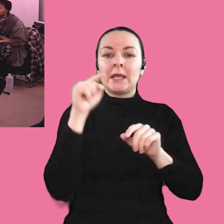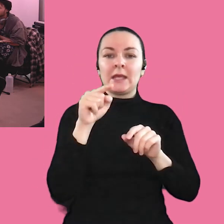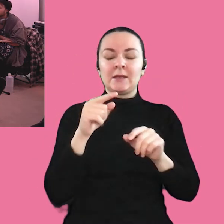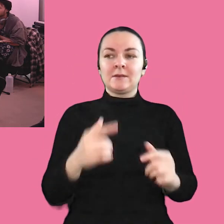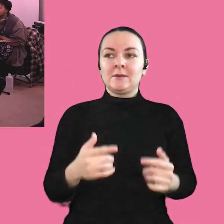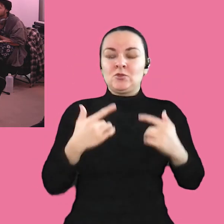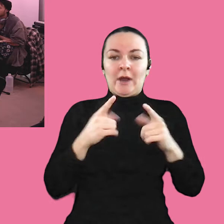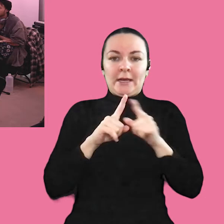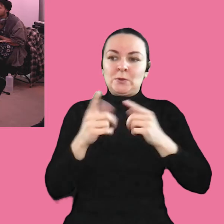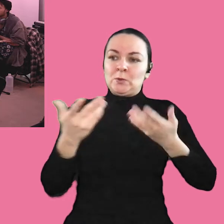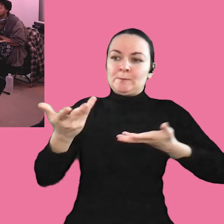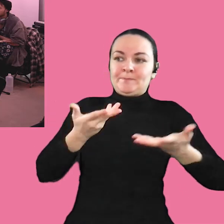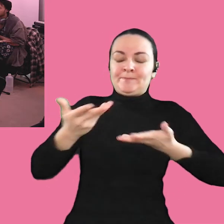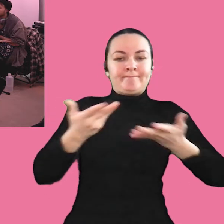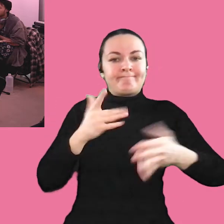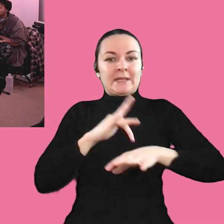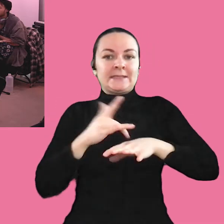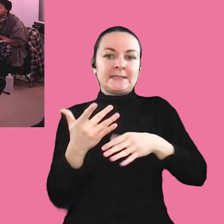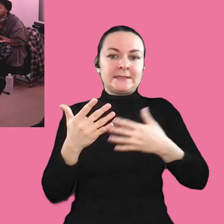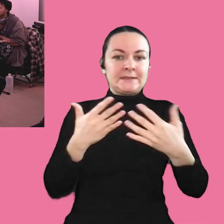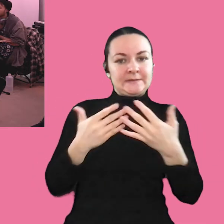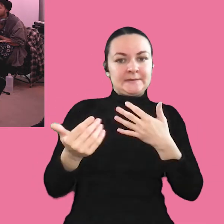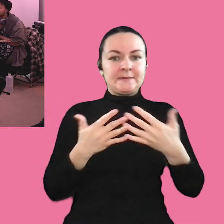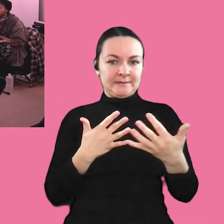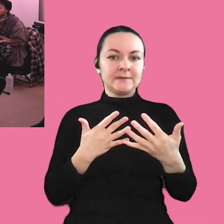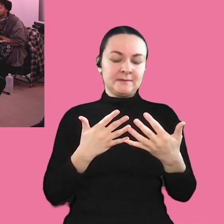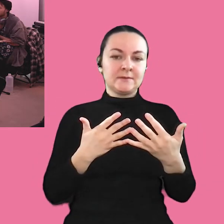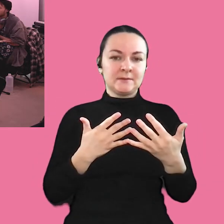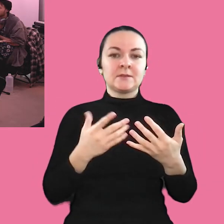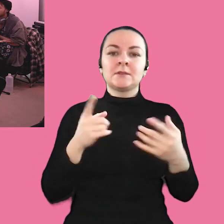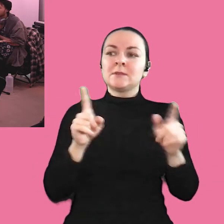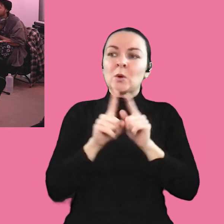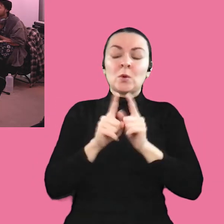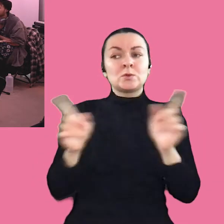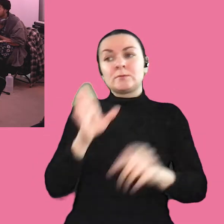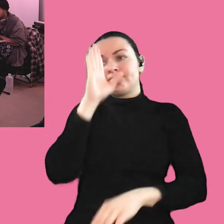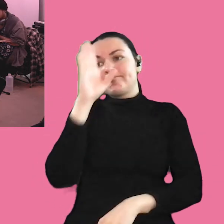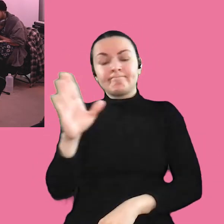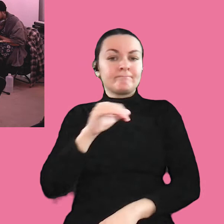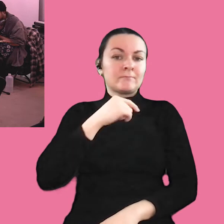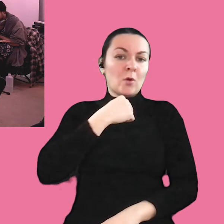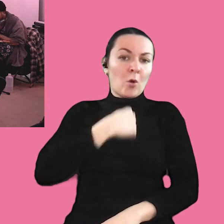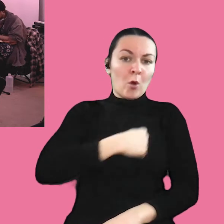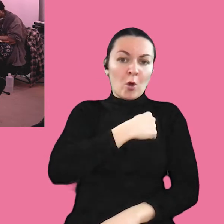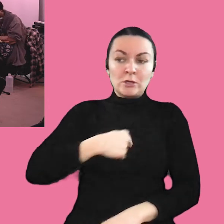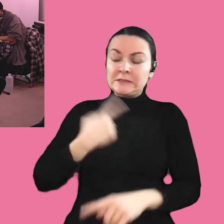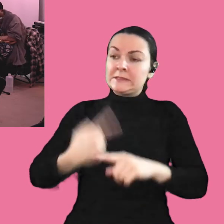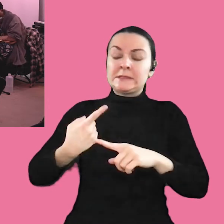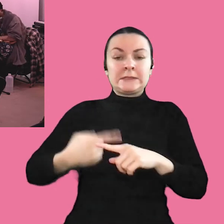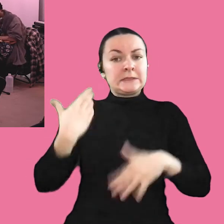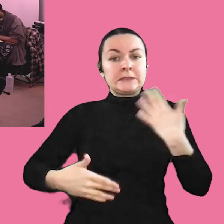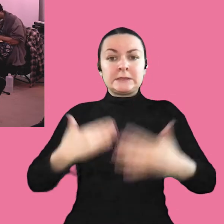that sensitively, but at the same time address it with some urgency and some honesty about